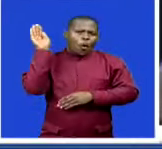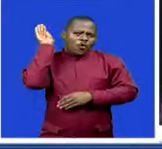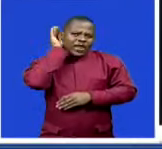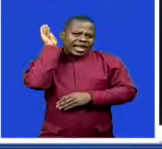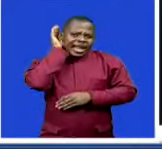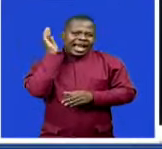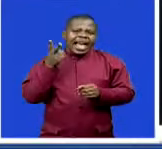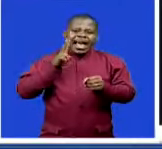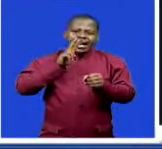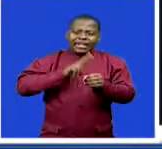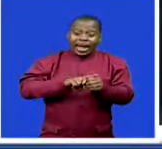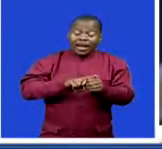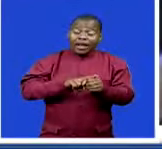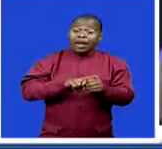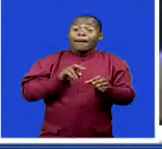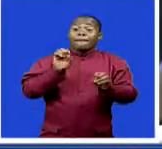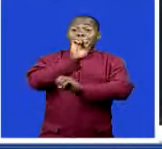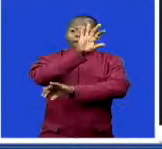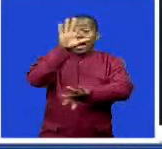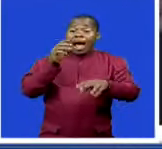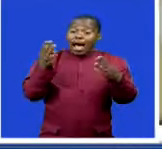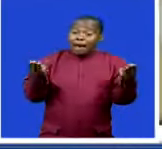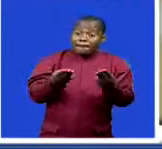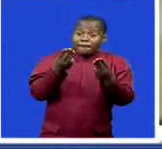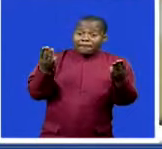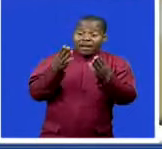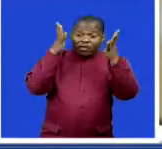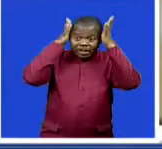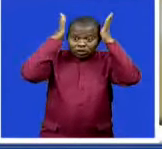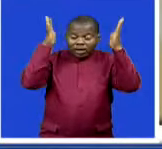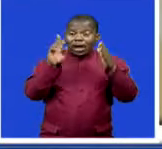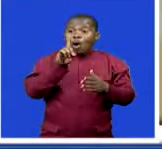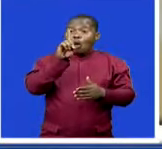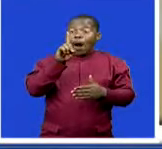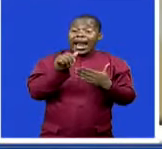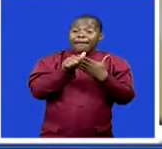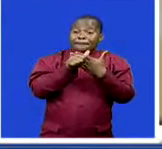hallelujah everywhere in the kingdom for the next month.